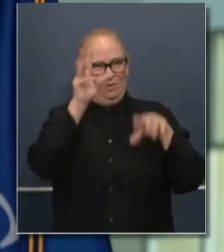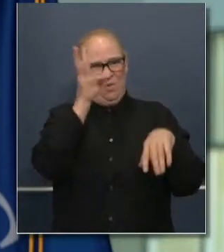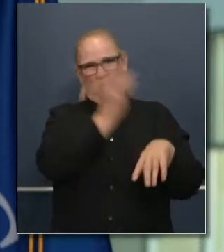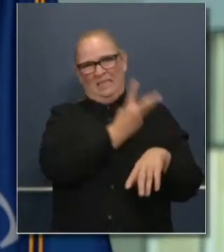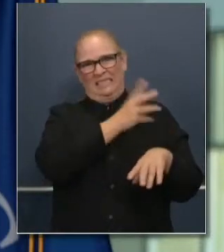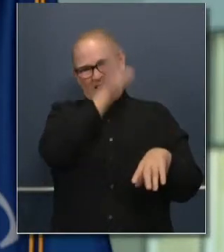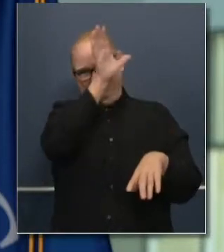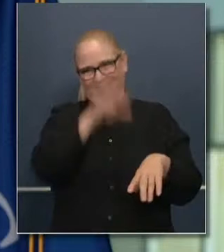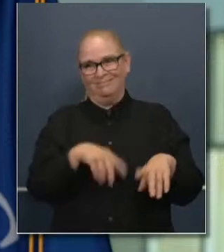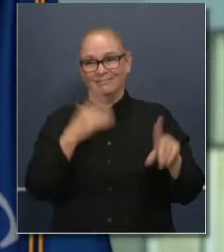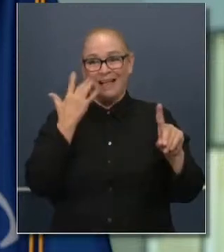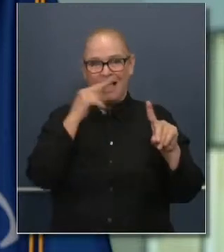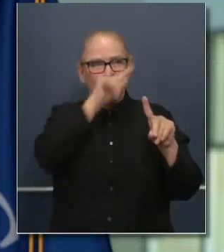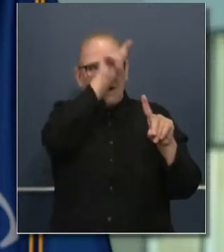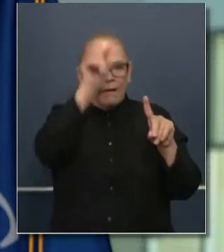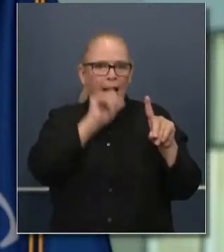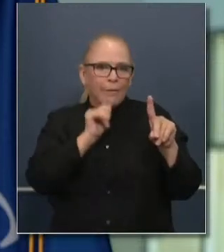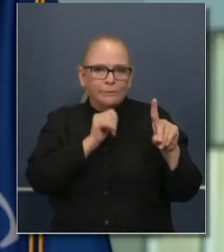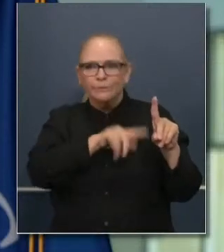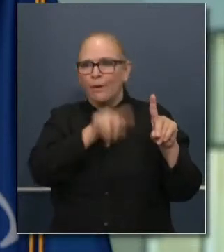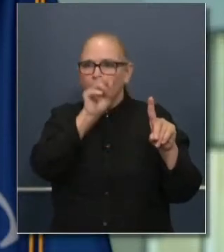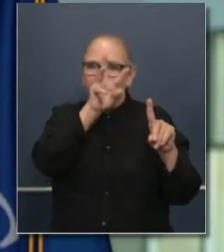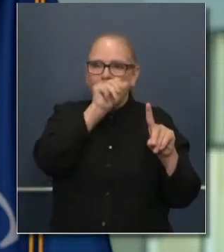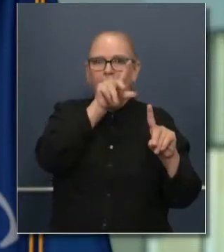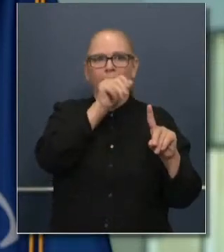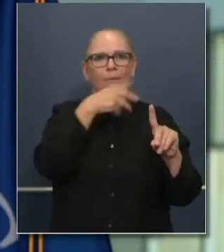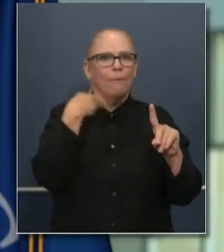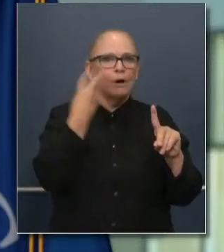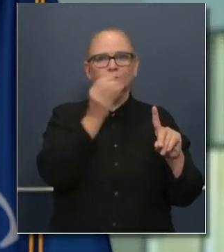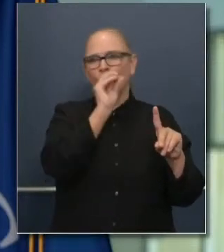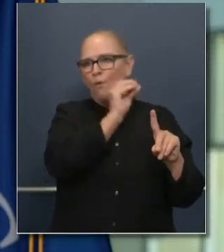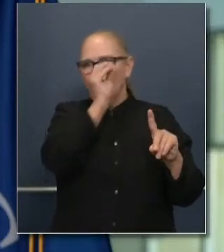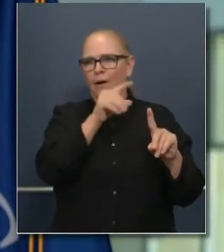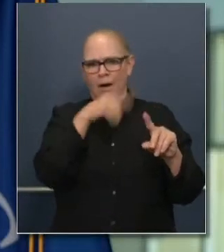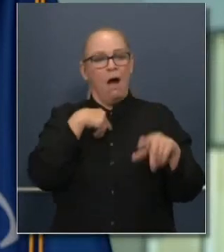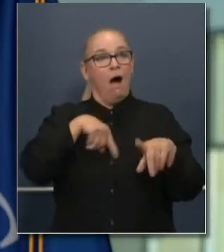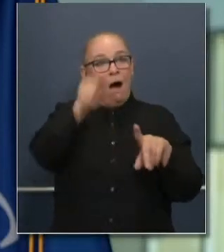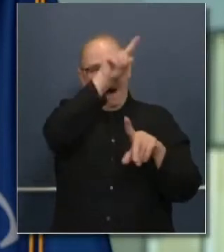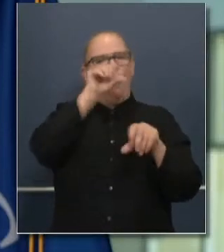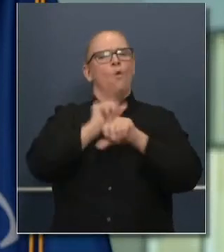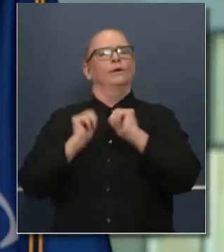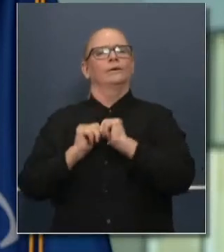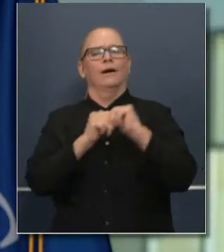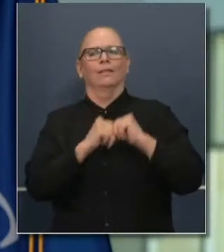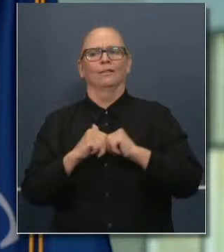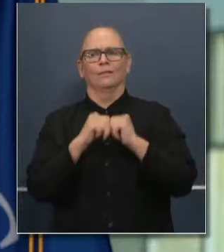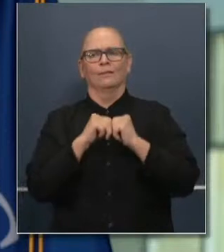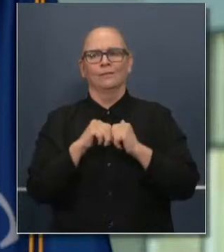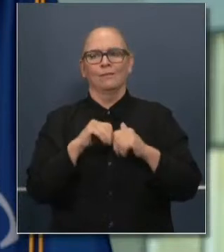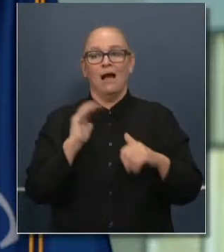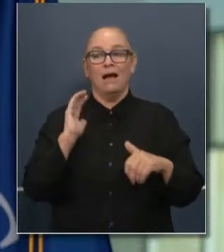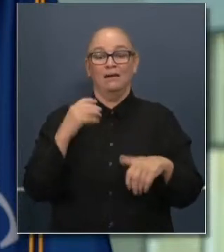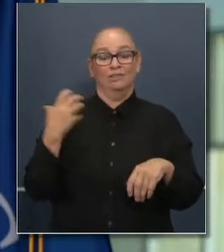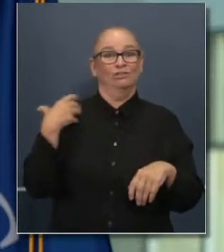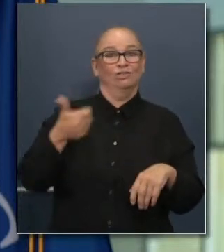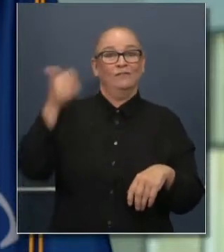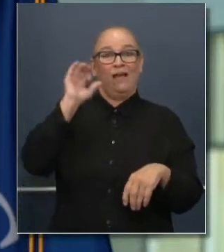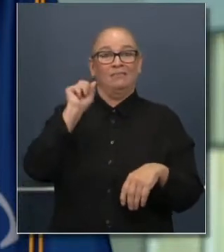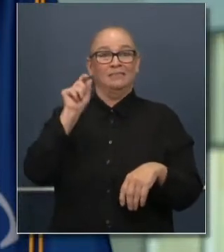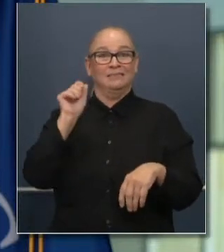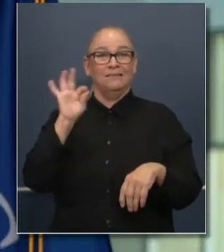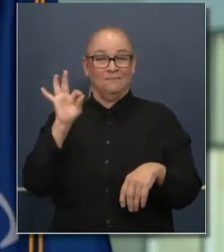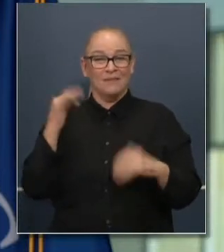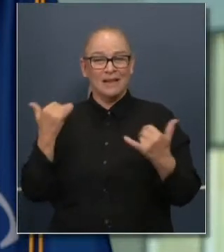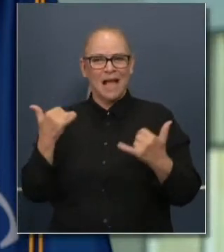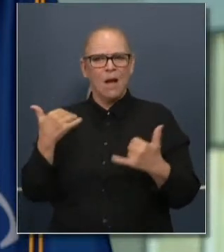have the ability in real time through that partnership to engage. Our chiefs of staff have consistent, I think it's a weekly